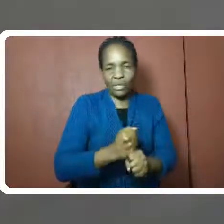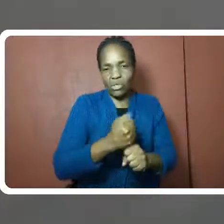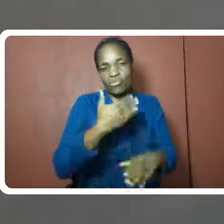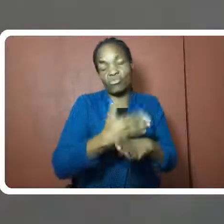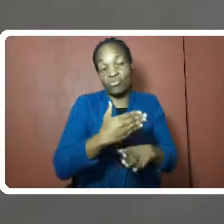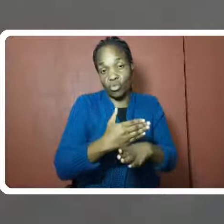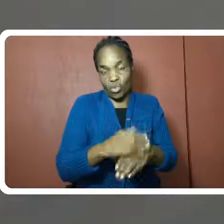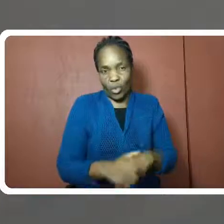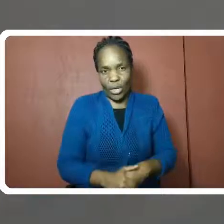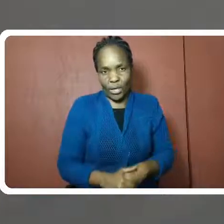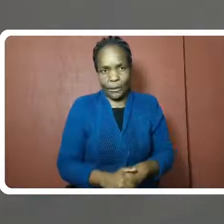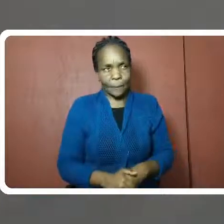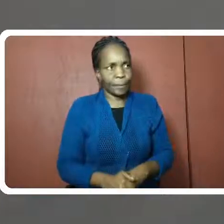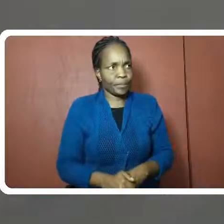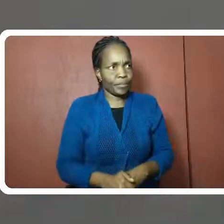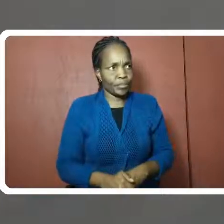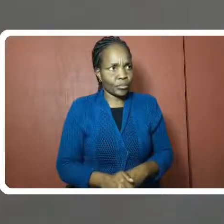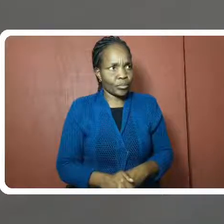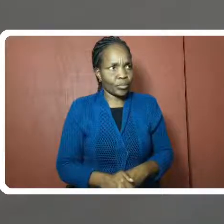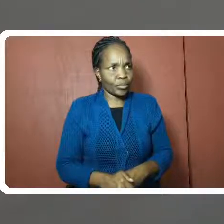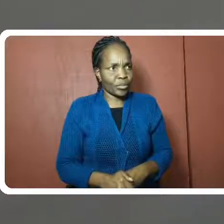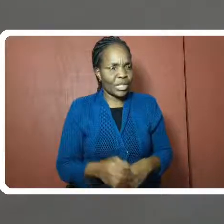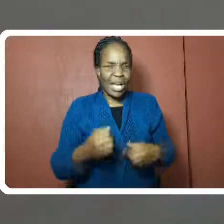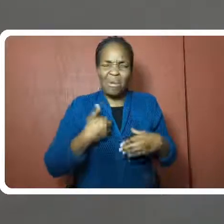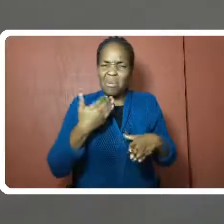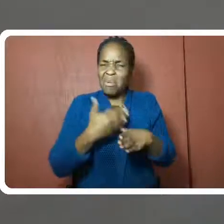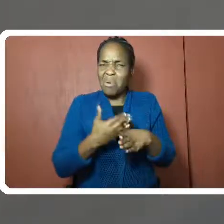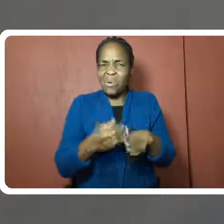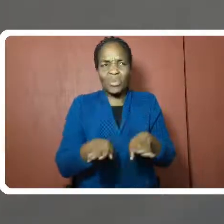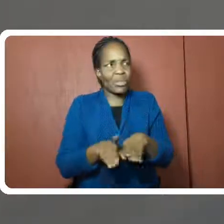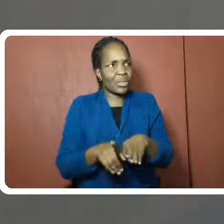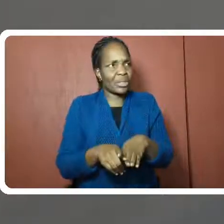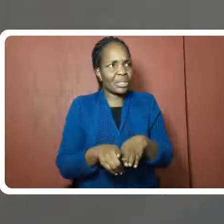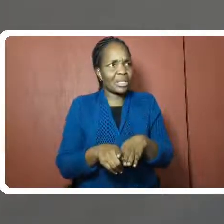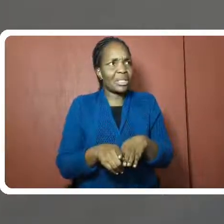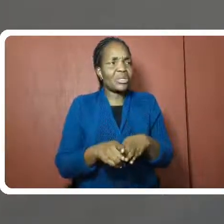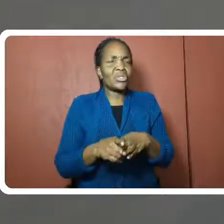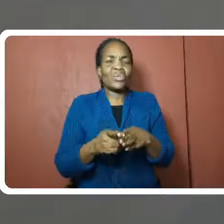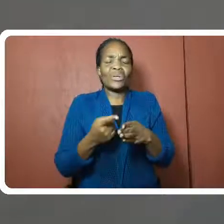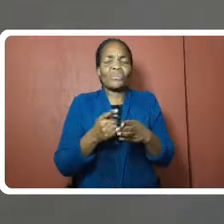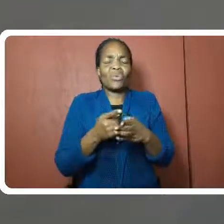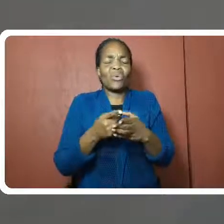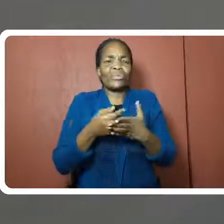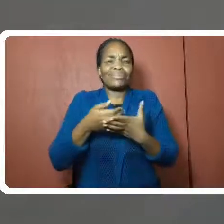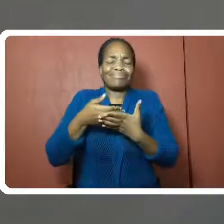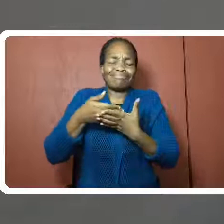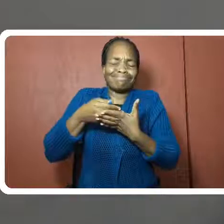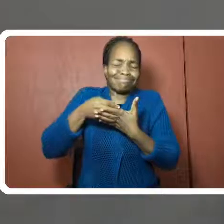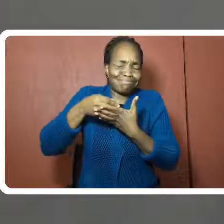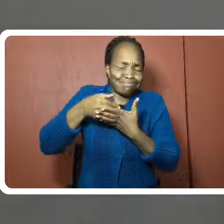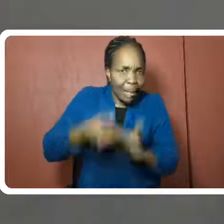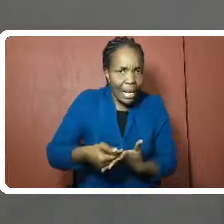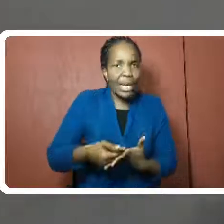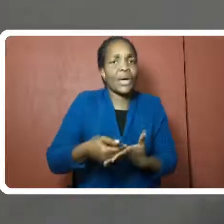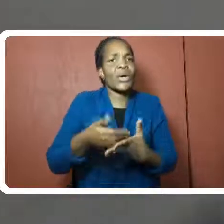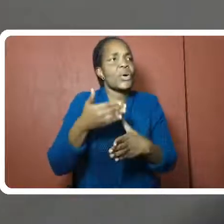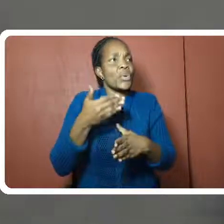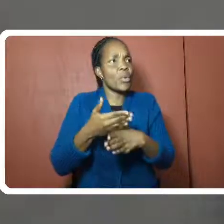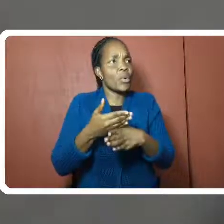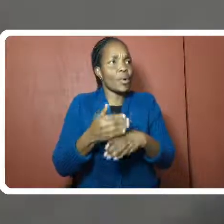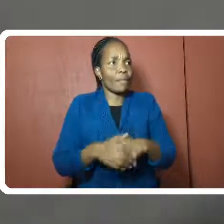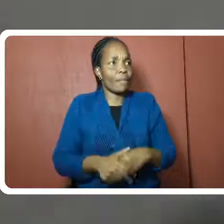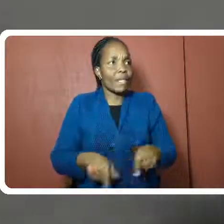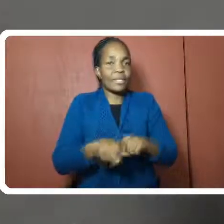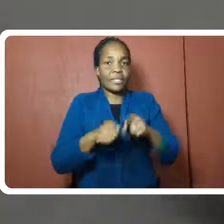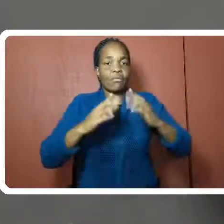Yeah. Okay. Most stuff we do is load bearing. So if like a roof, it